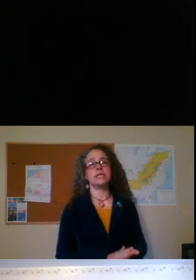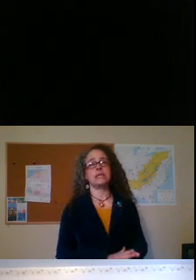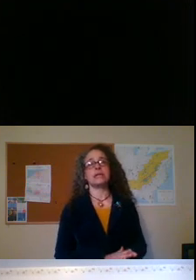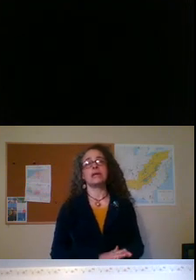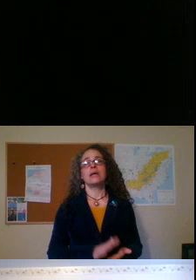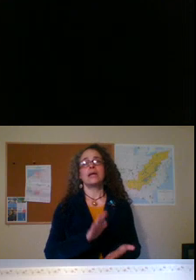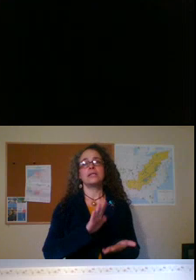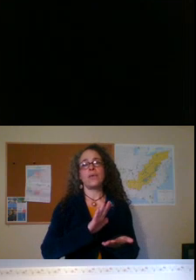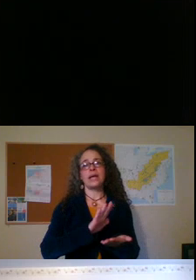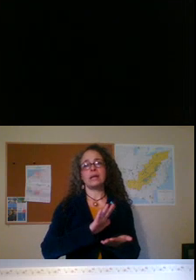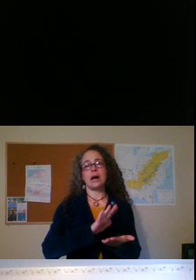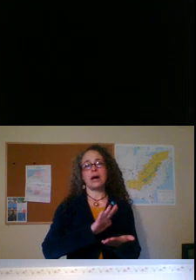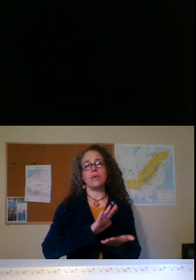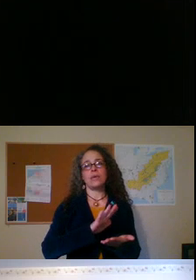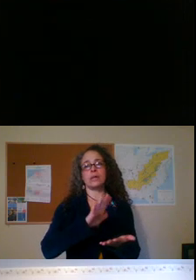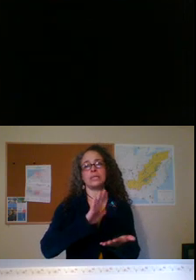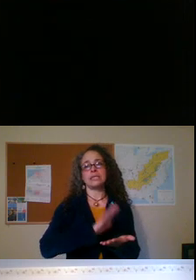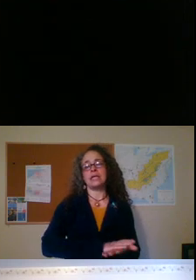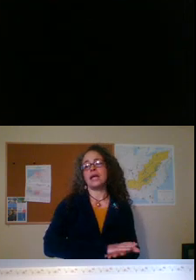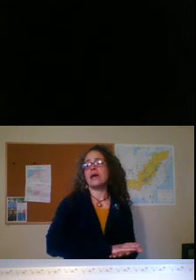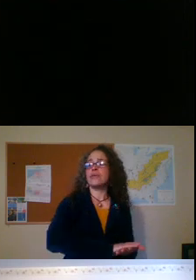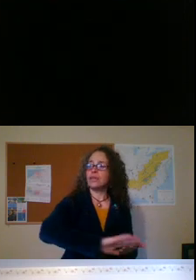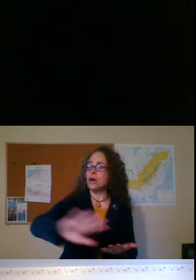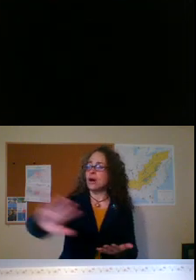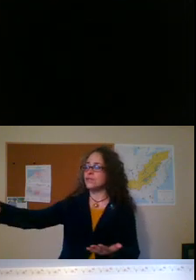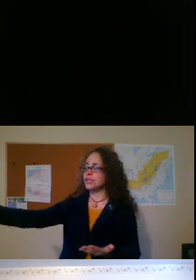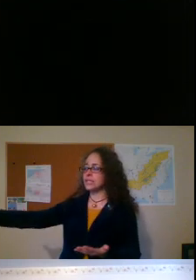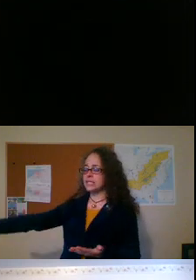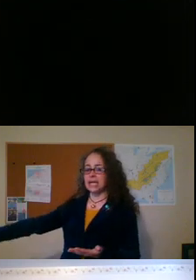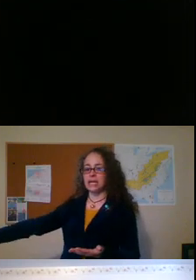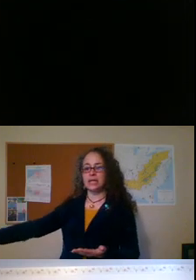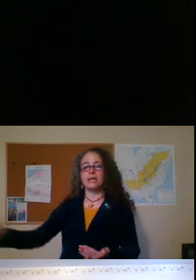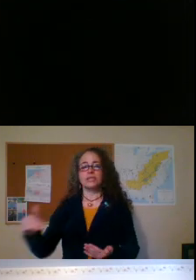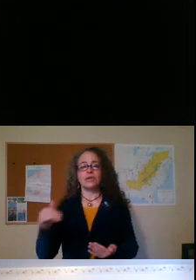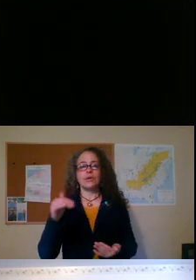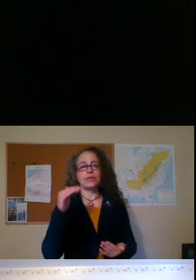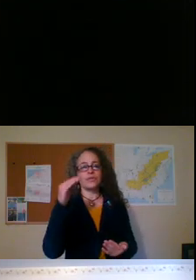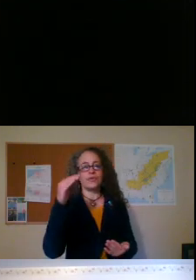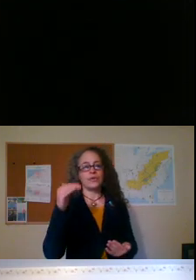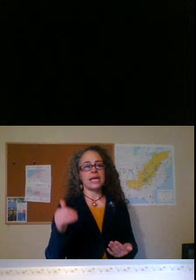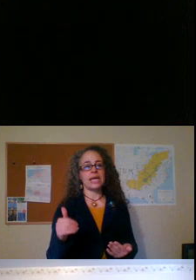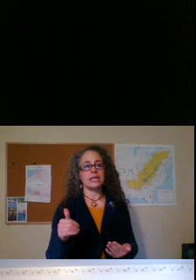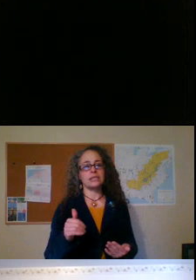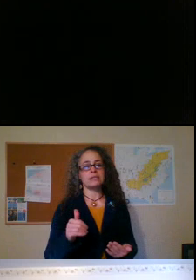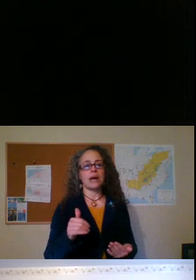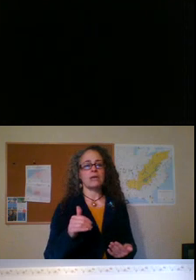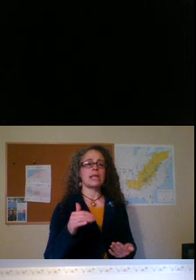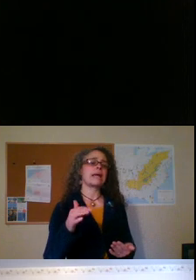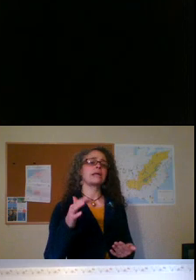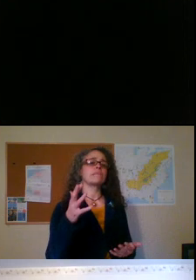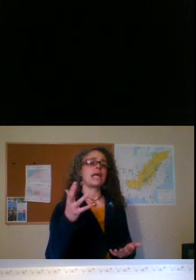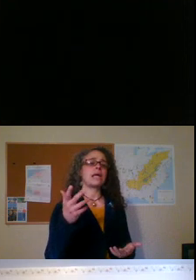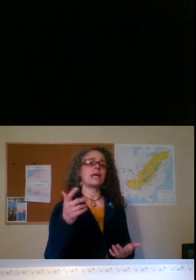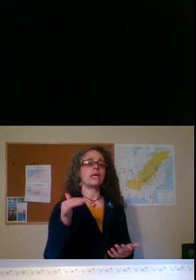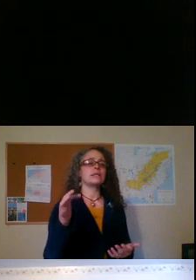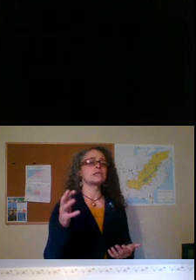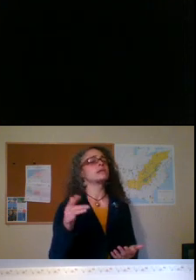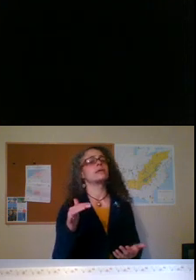of this year is when I will send everything off to the state. So there's a few days, about